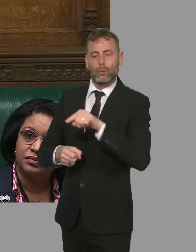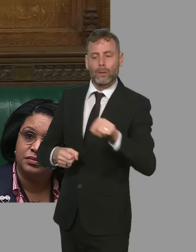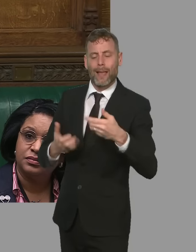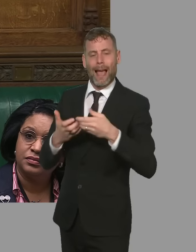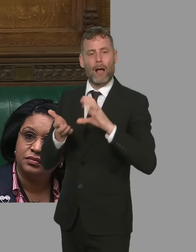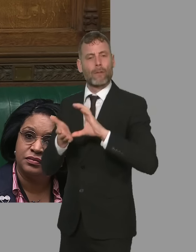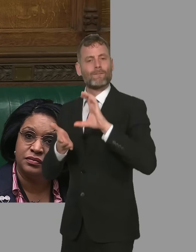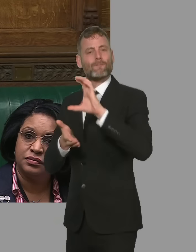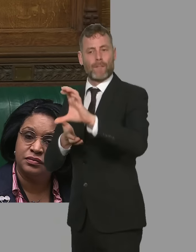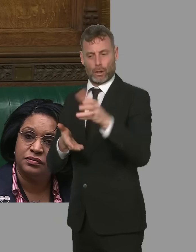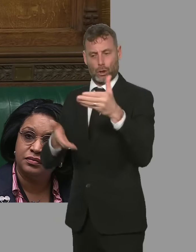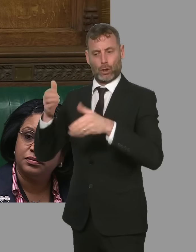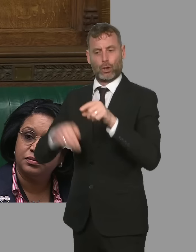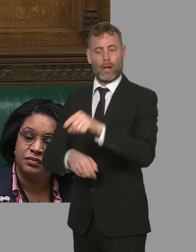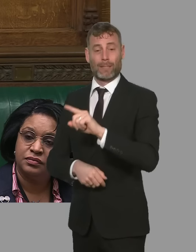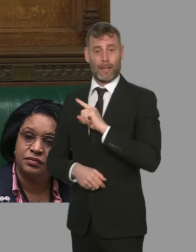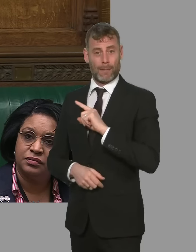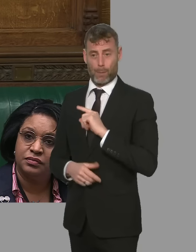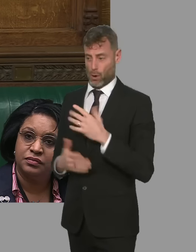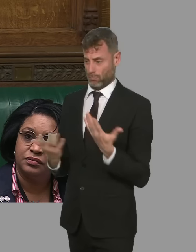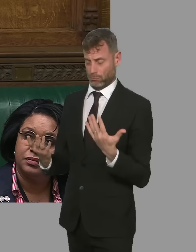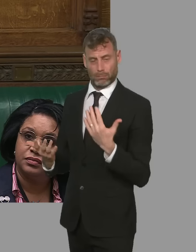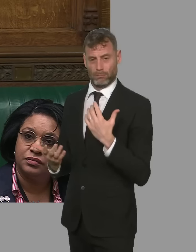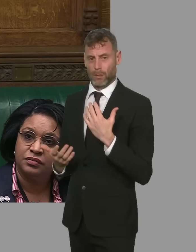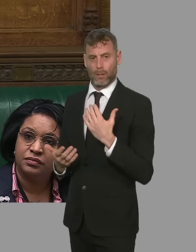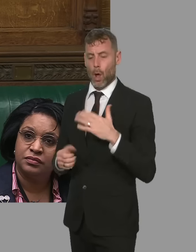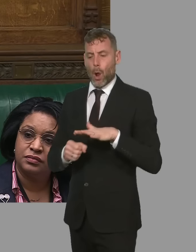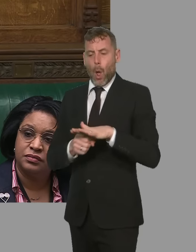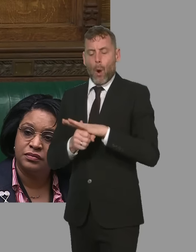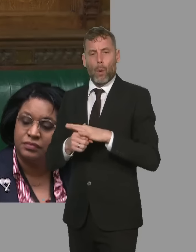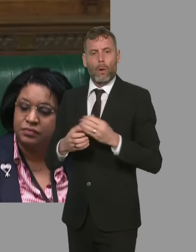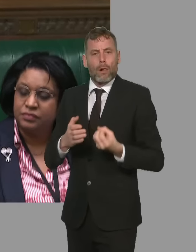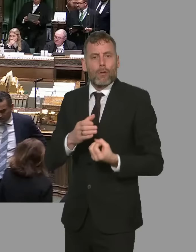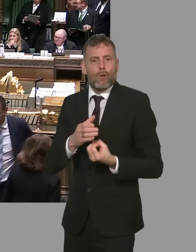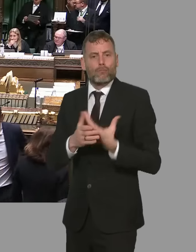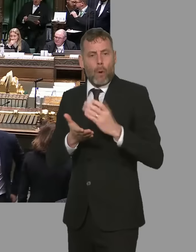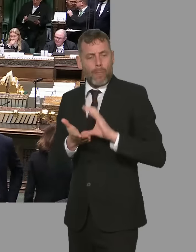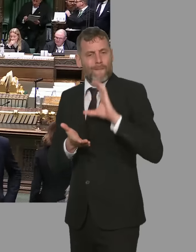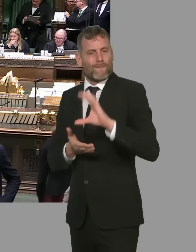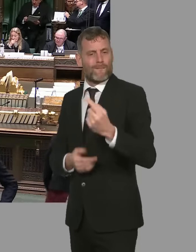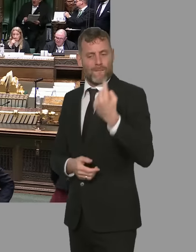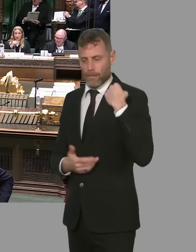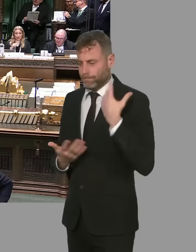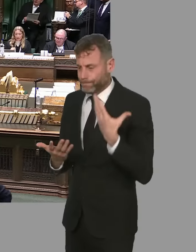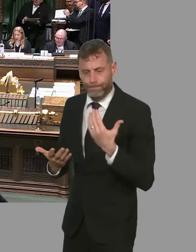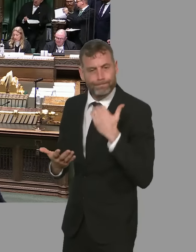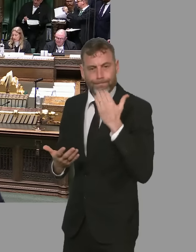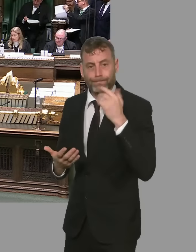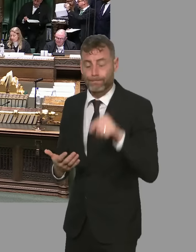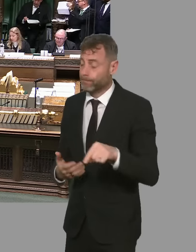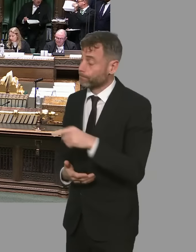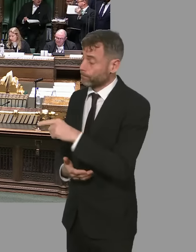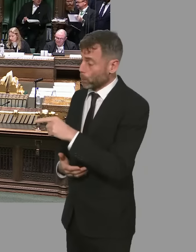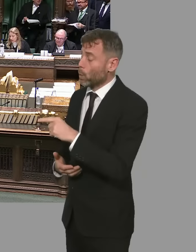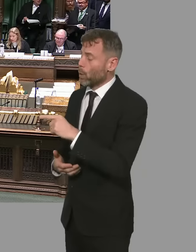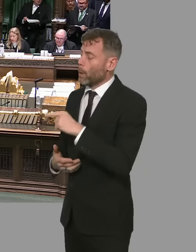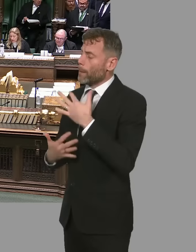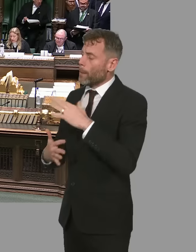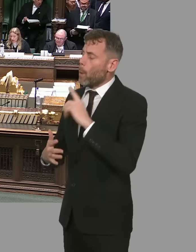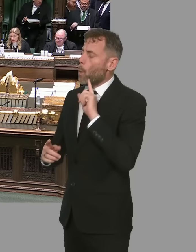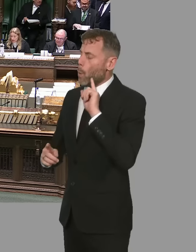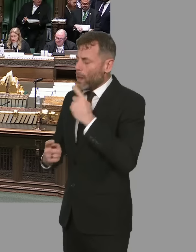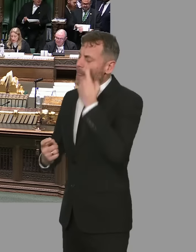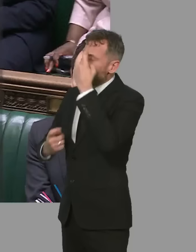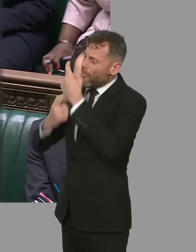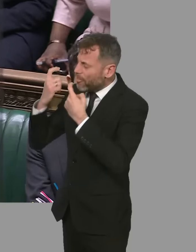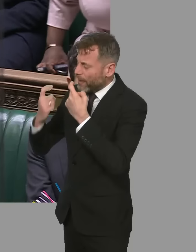split of 70-30. Could he update the House on his conversations? Yes, I am working very hard together with